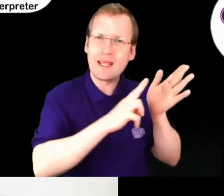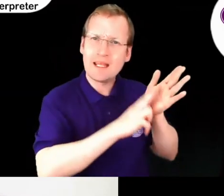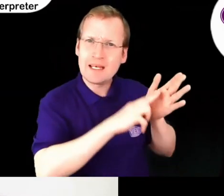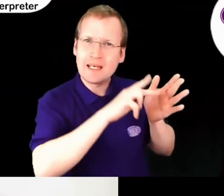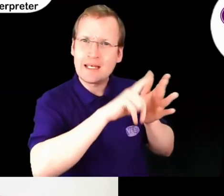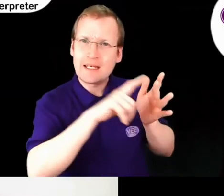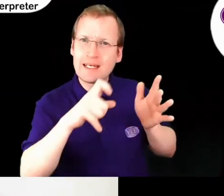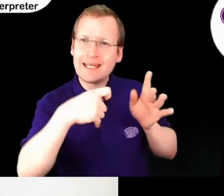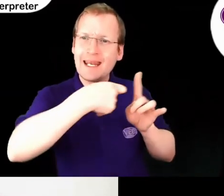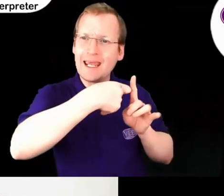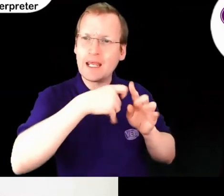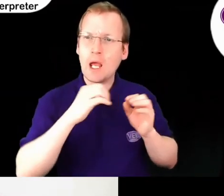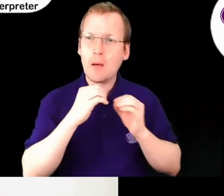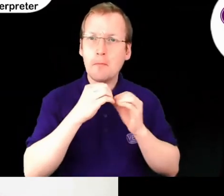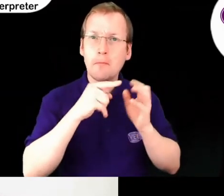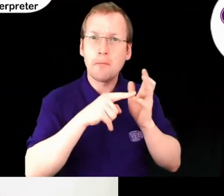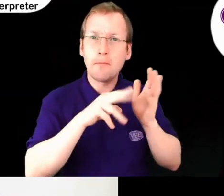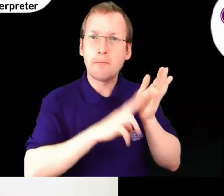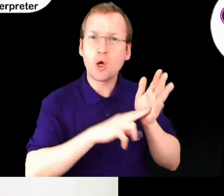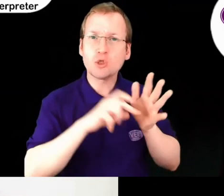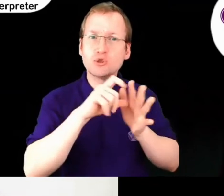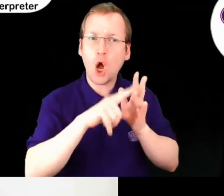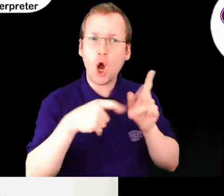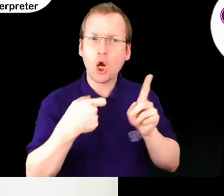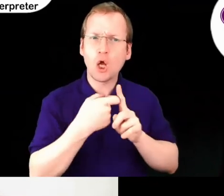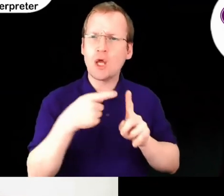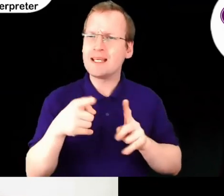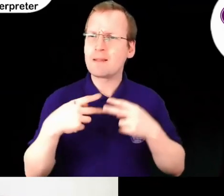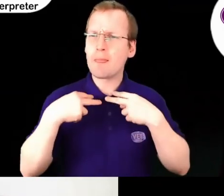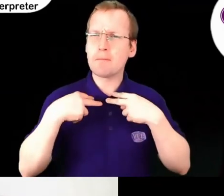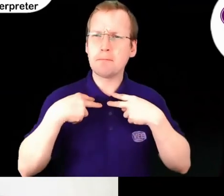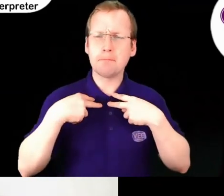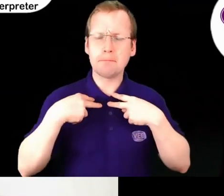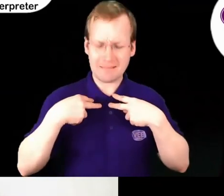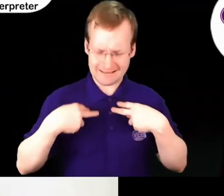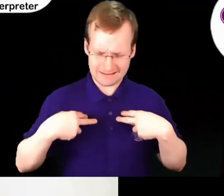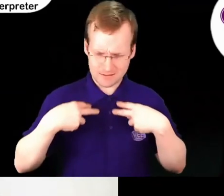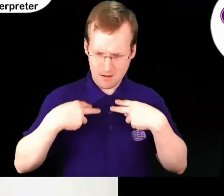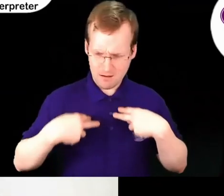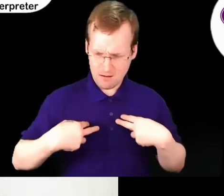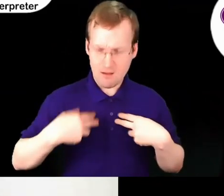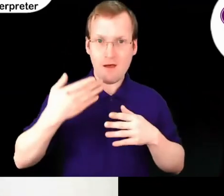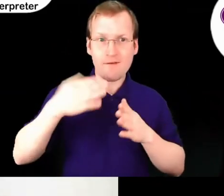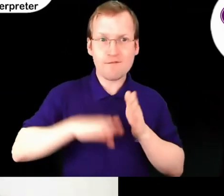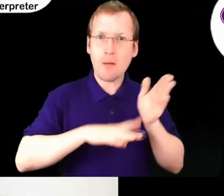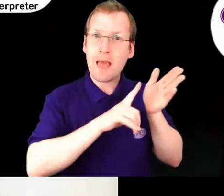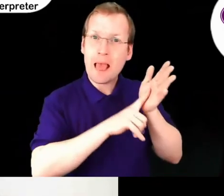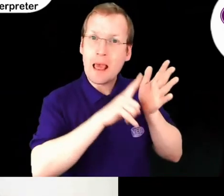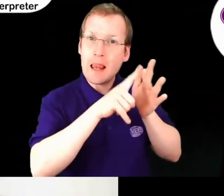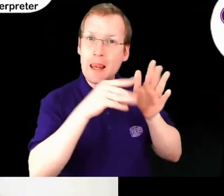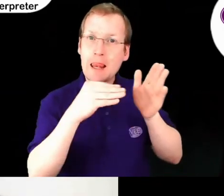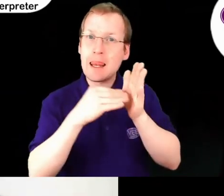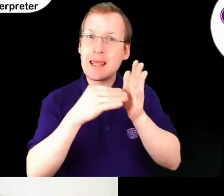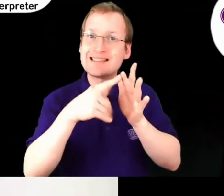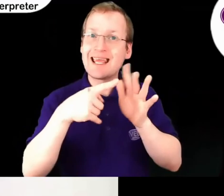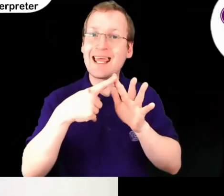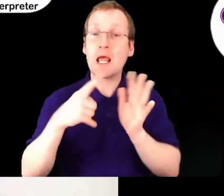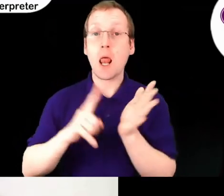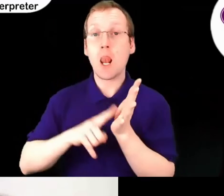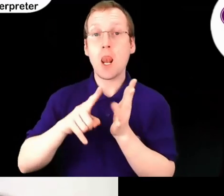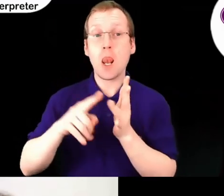Bundock, who I believe is the minister from Lizzie Lowe's church. So